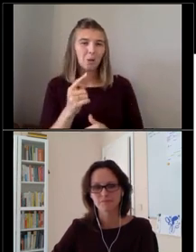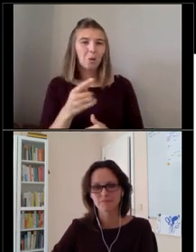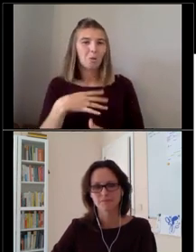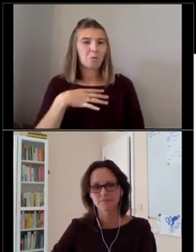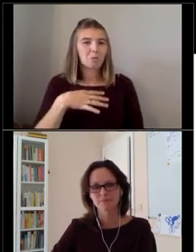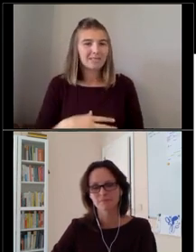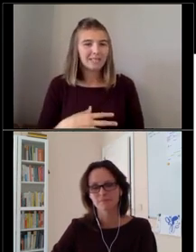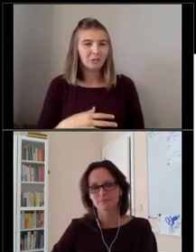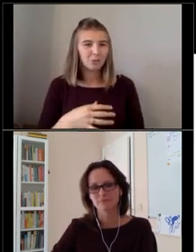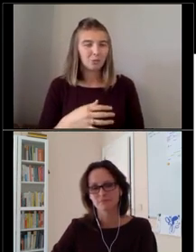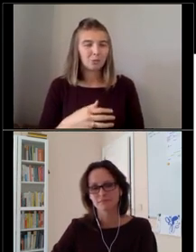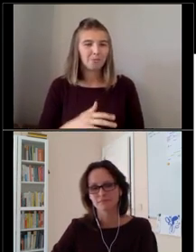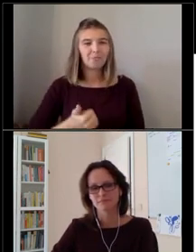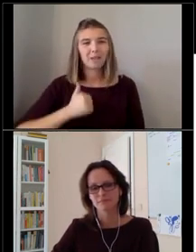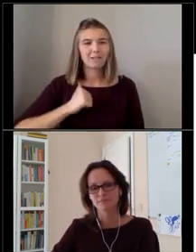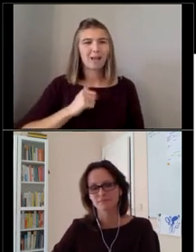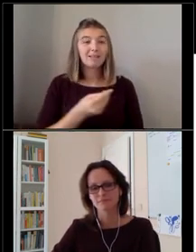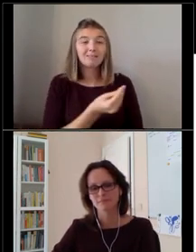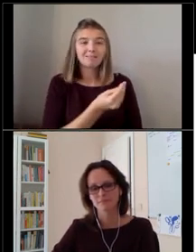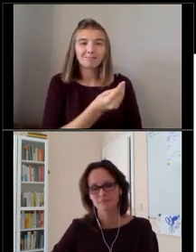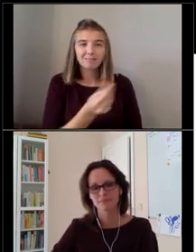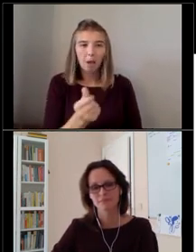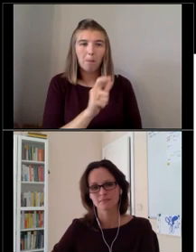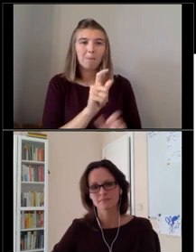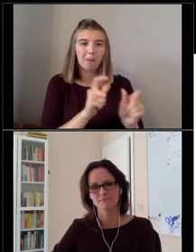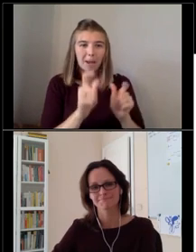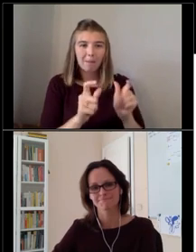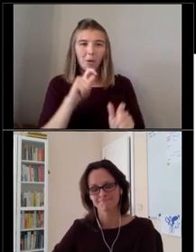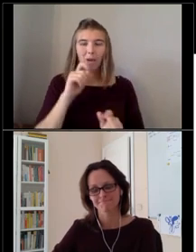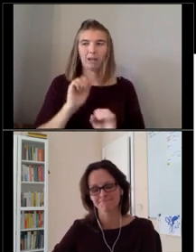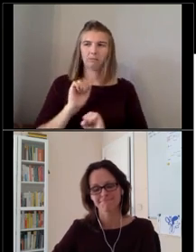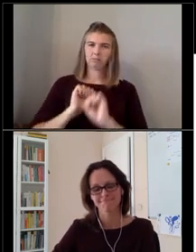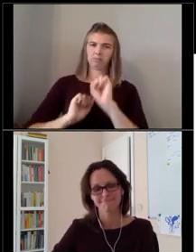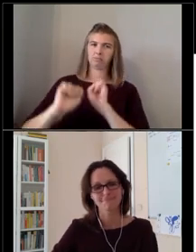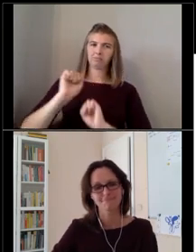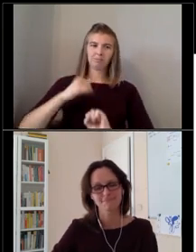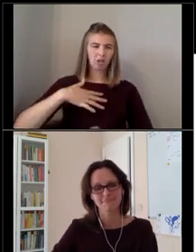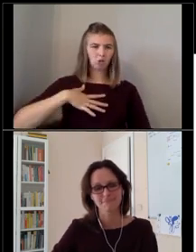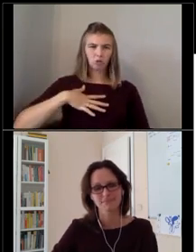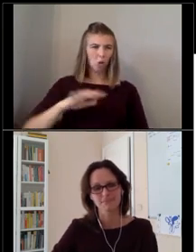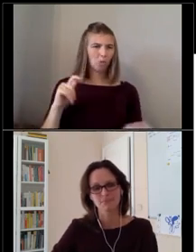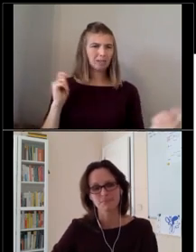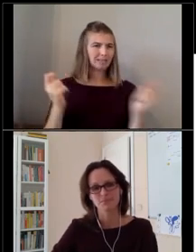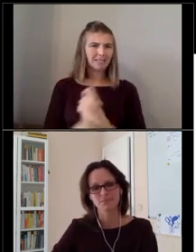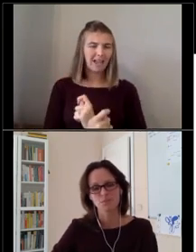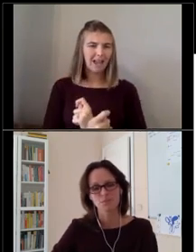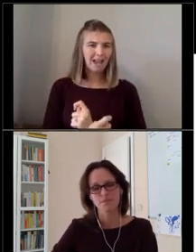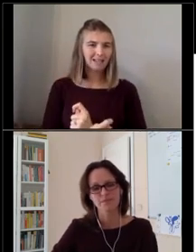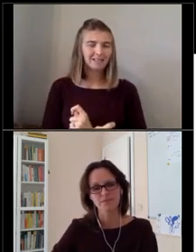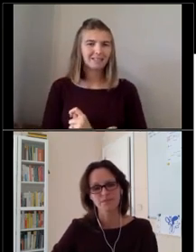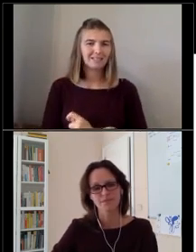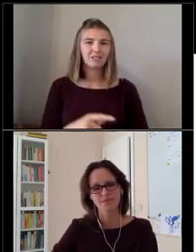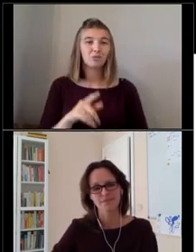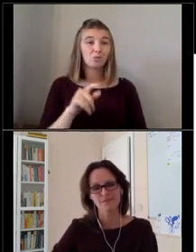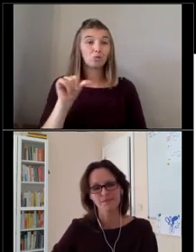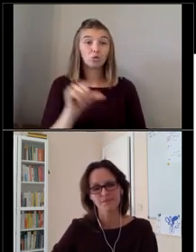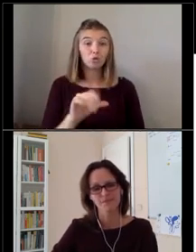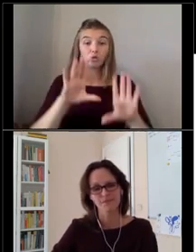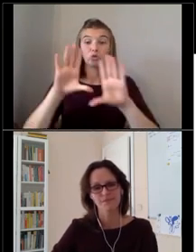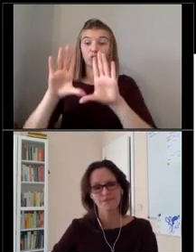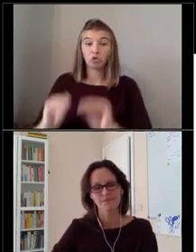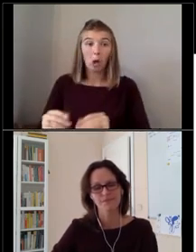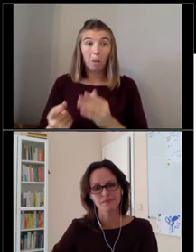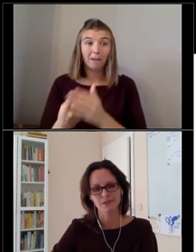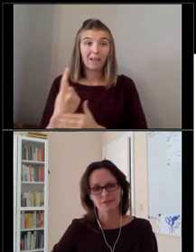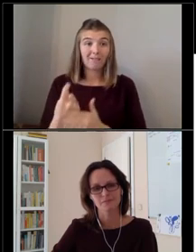going to be a bit resistant to change, and we certainly shouldn't stop doing all of the activities that we know people